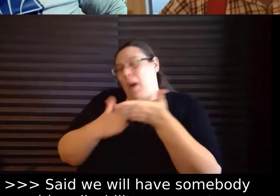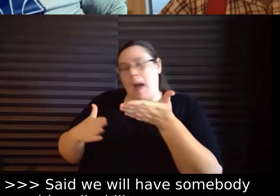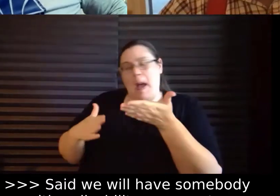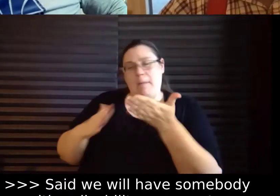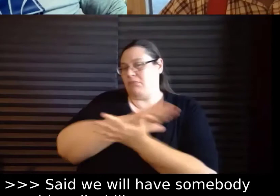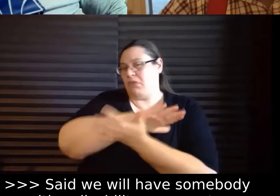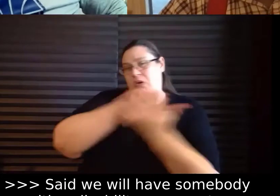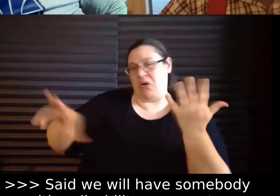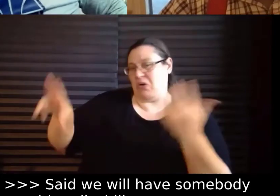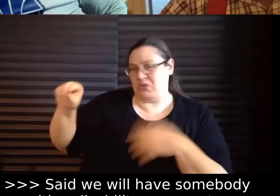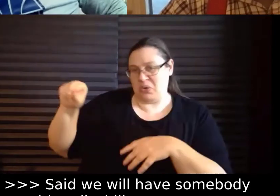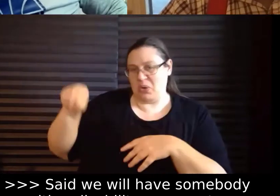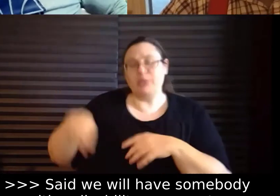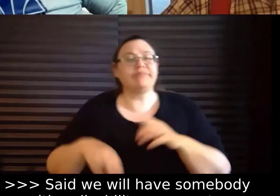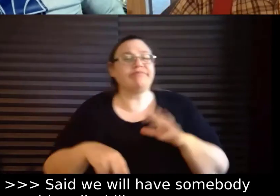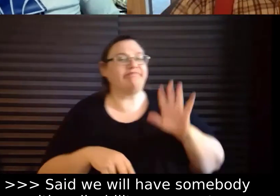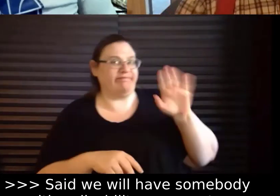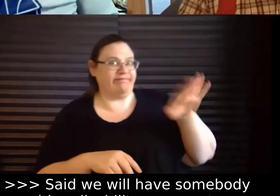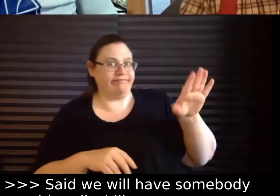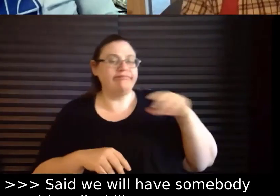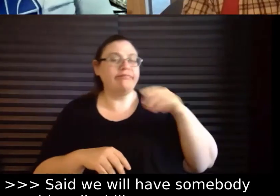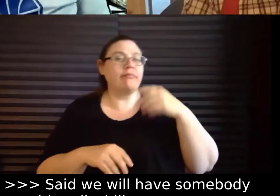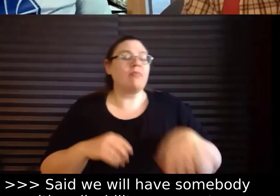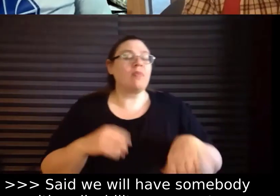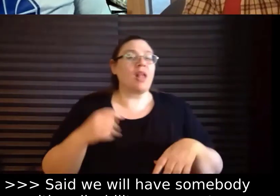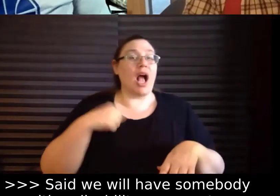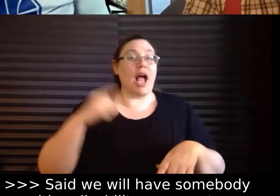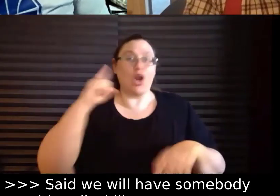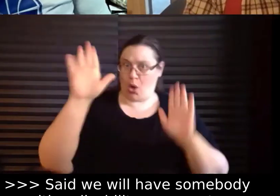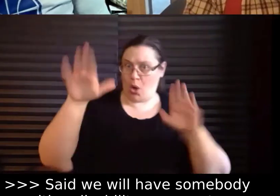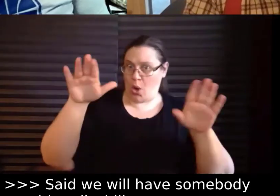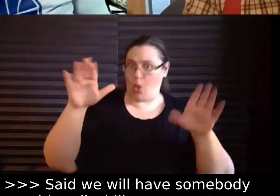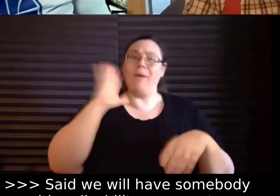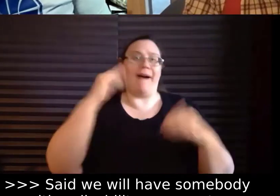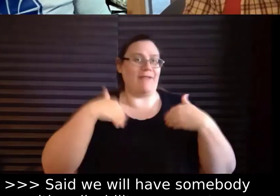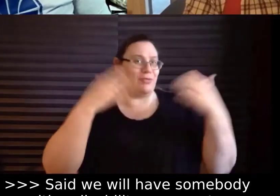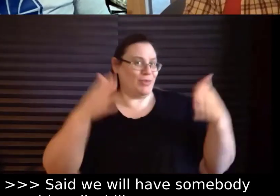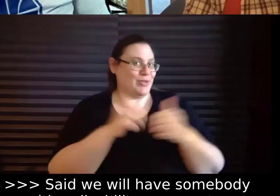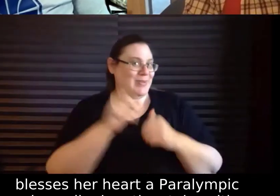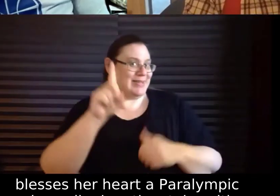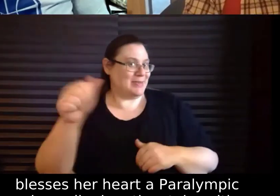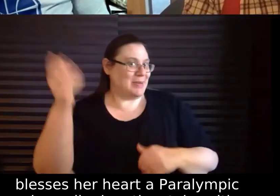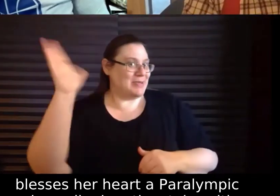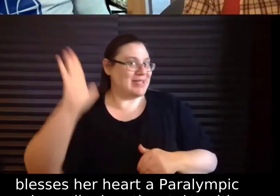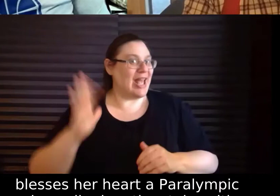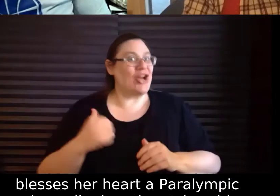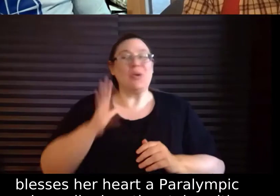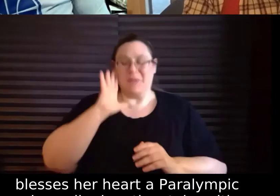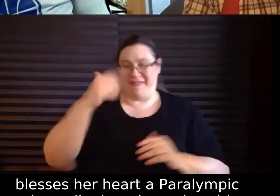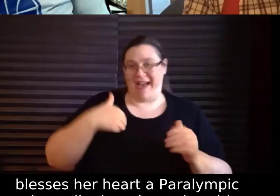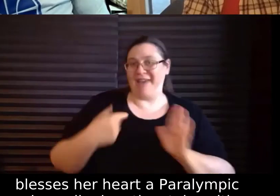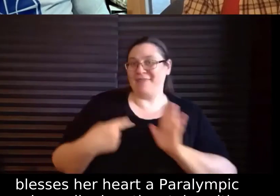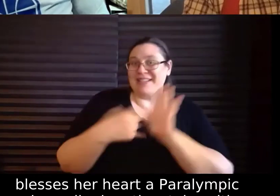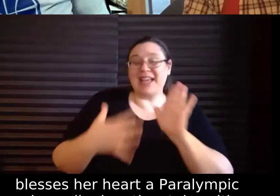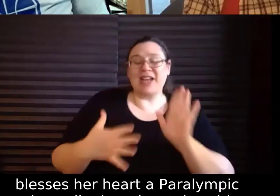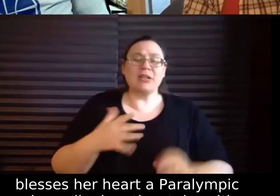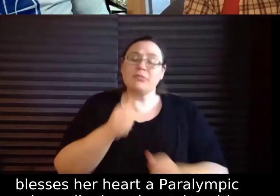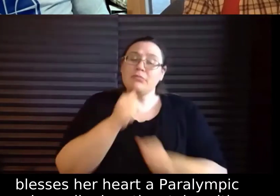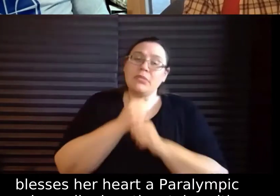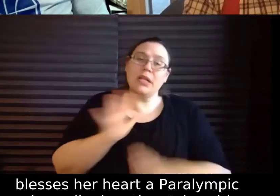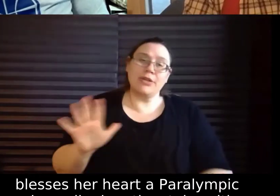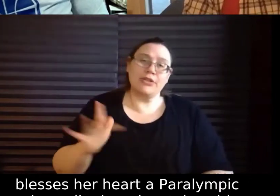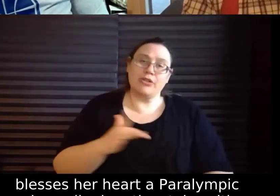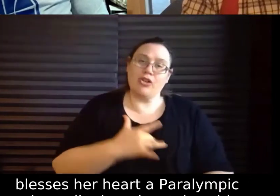all of it. So I heard, hey, we are going to have somebody with a disability as a presenter. Well, bless her heart, there